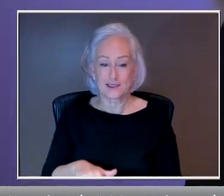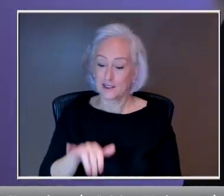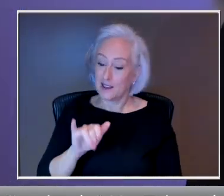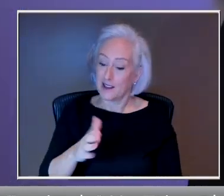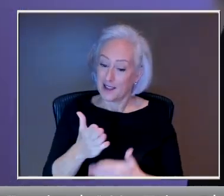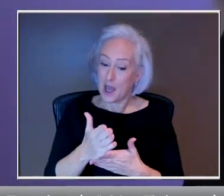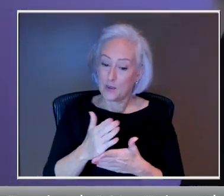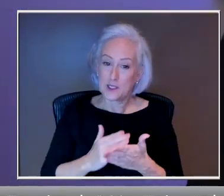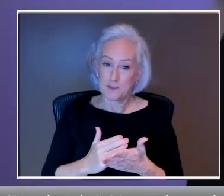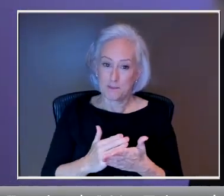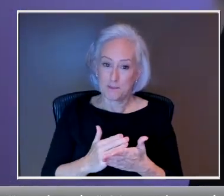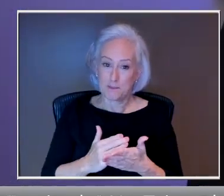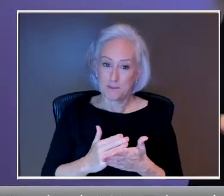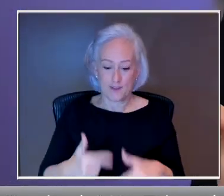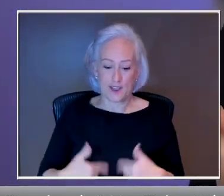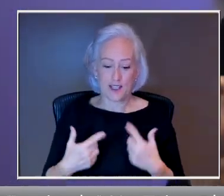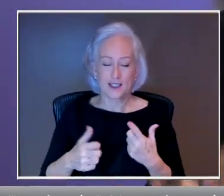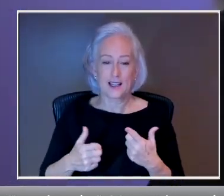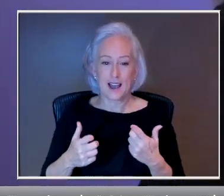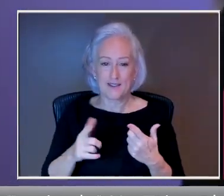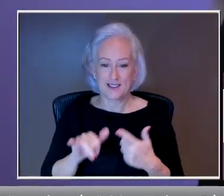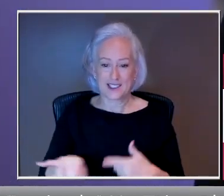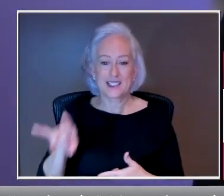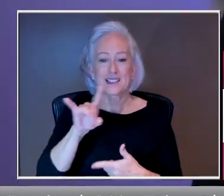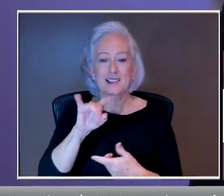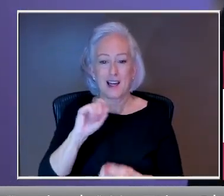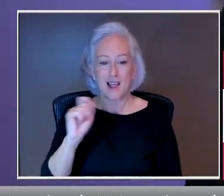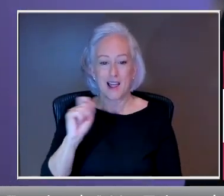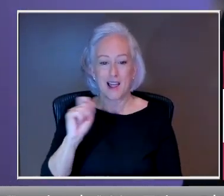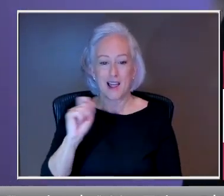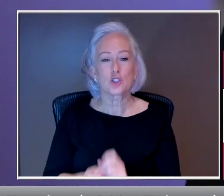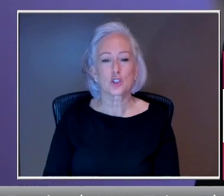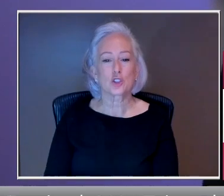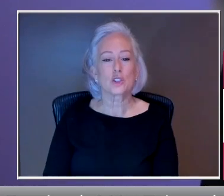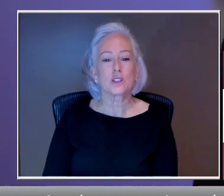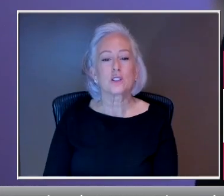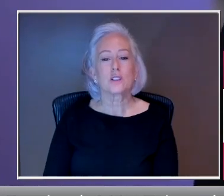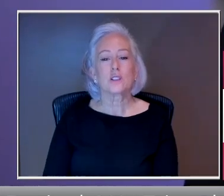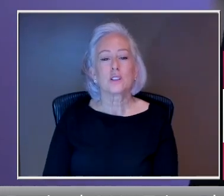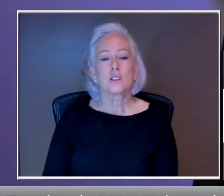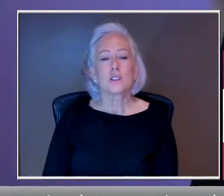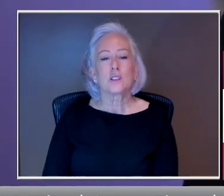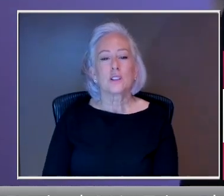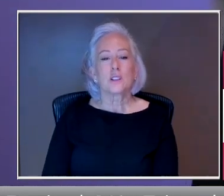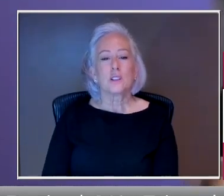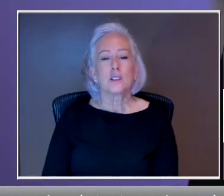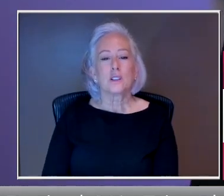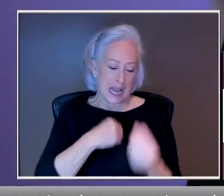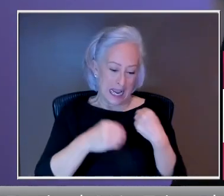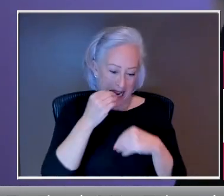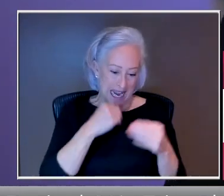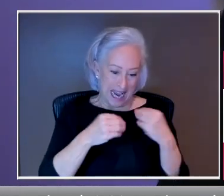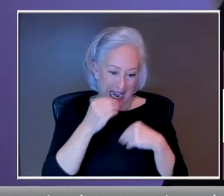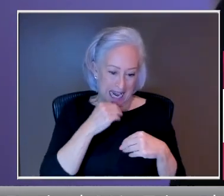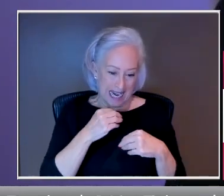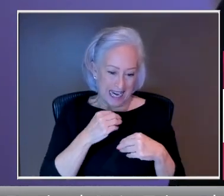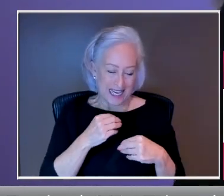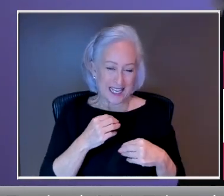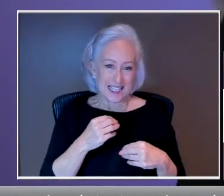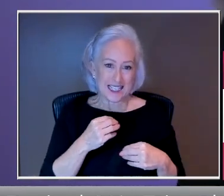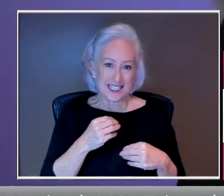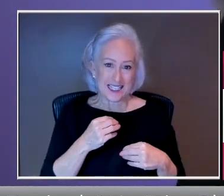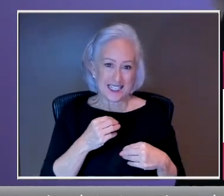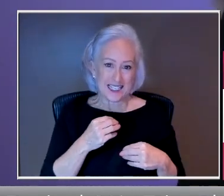was a big part of it, because I was kind of eating my feelings, I guess you could say.